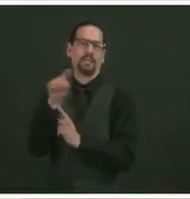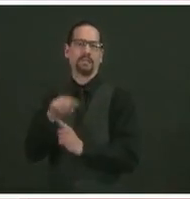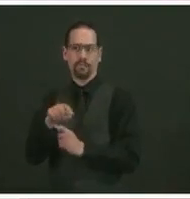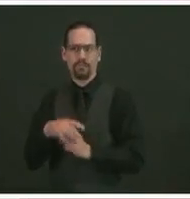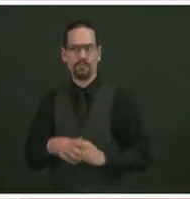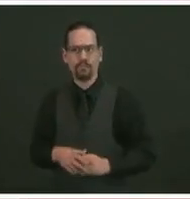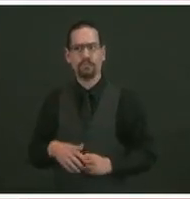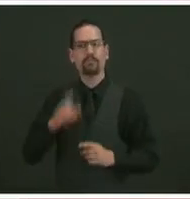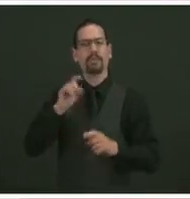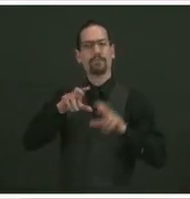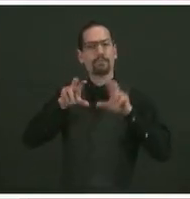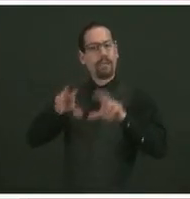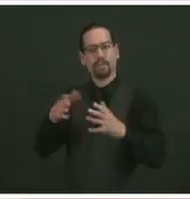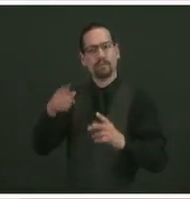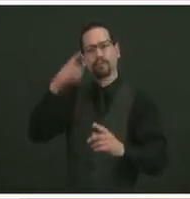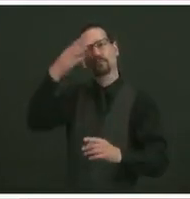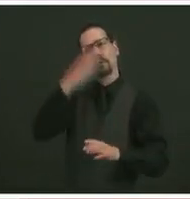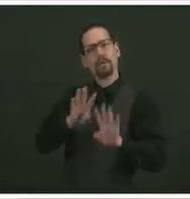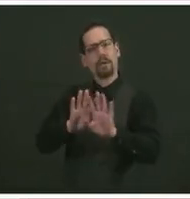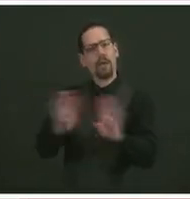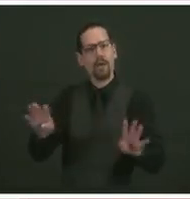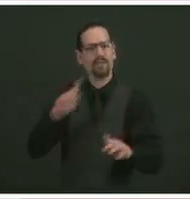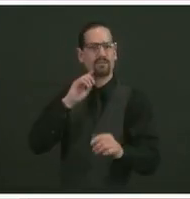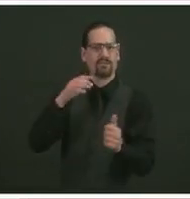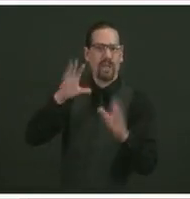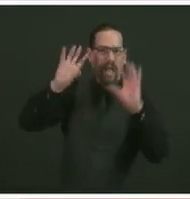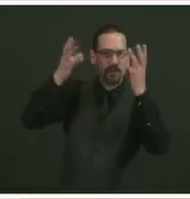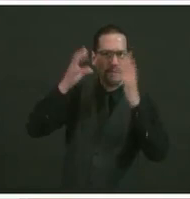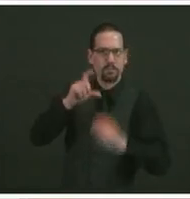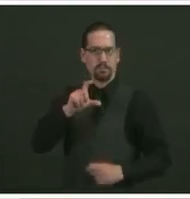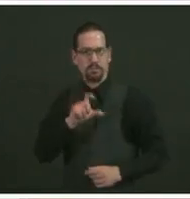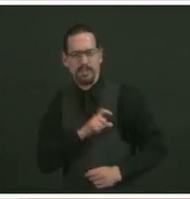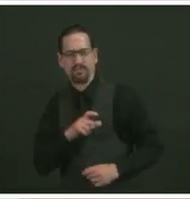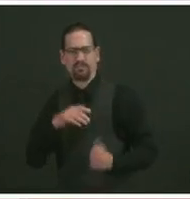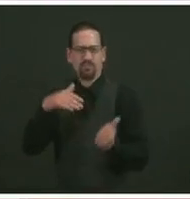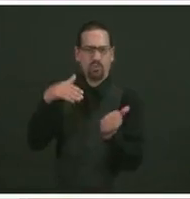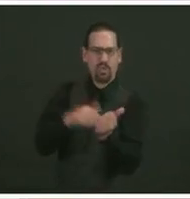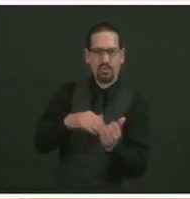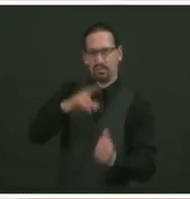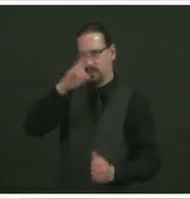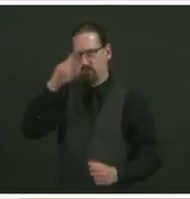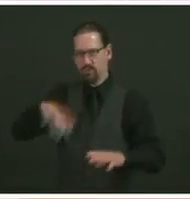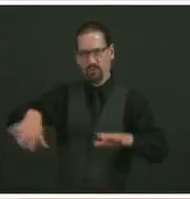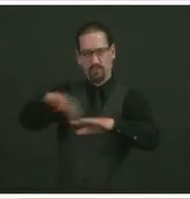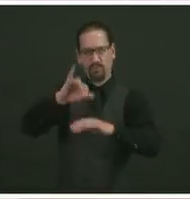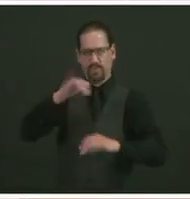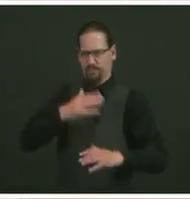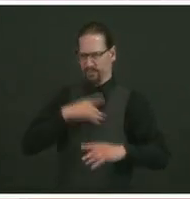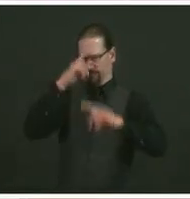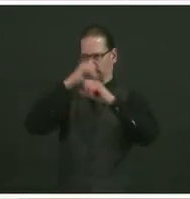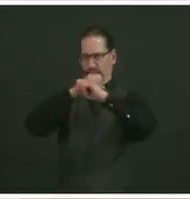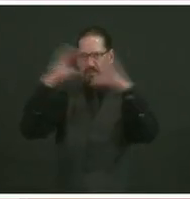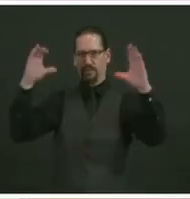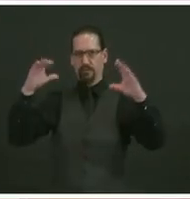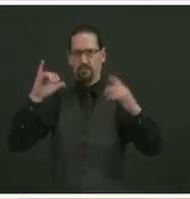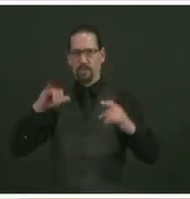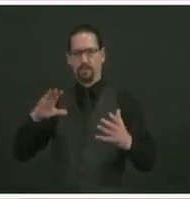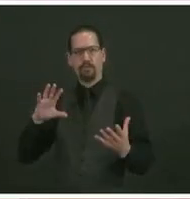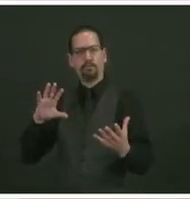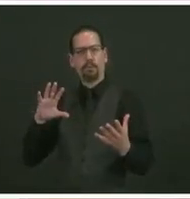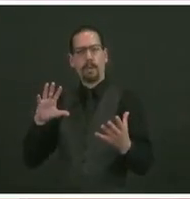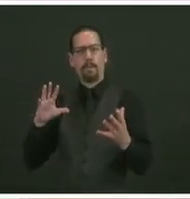employees. The vision that I have that we need to move towards is tilting the system away from the